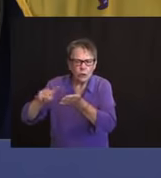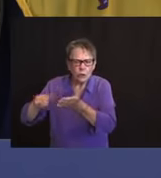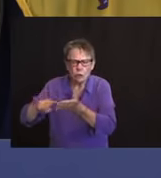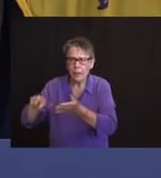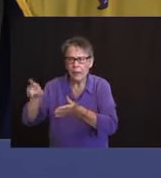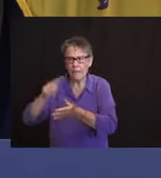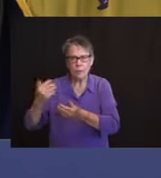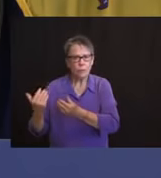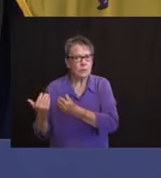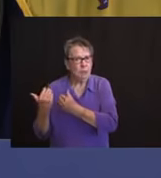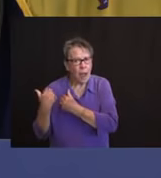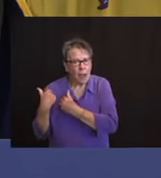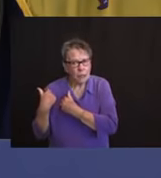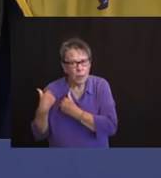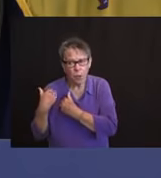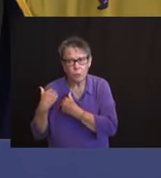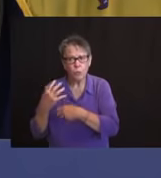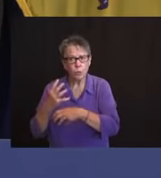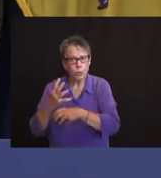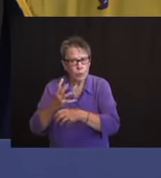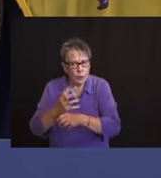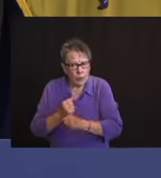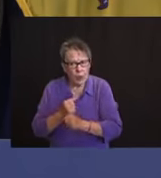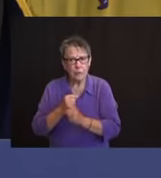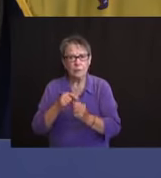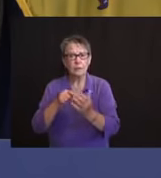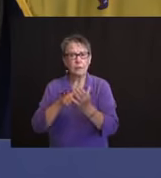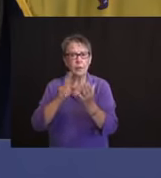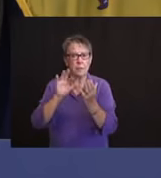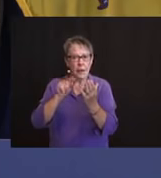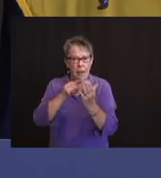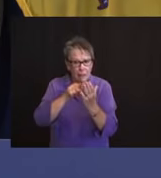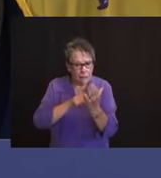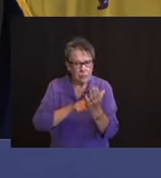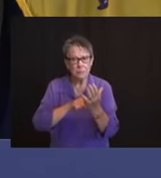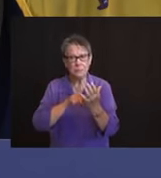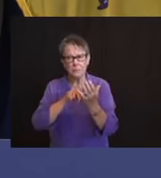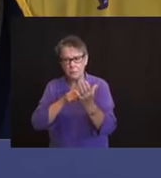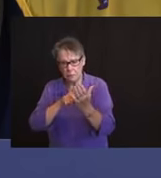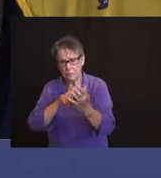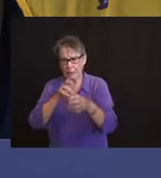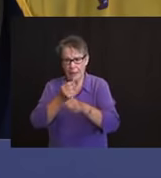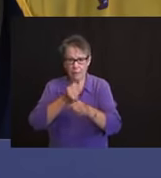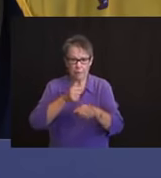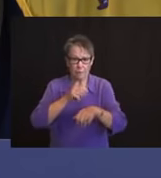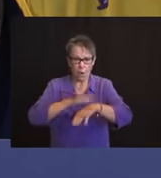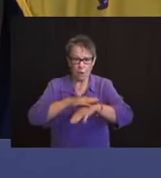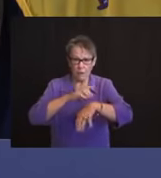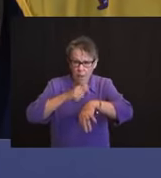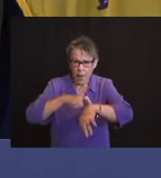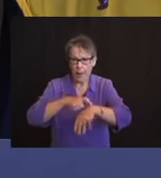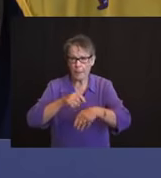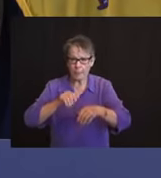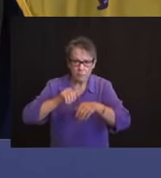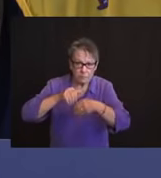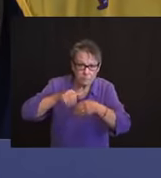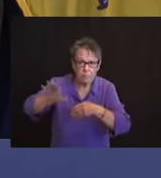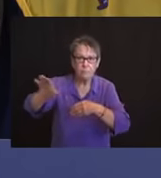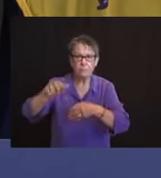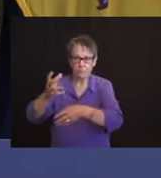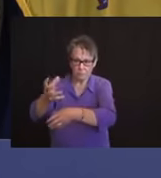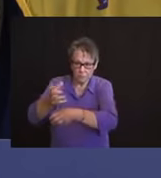the ballots out and get them out efficiently and proper timing. But there's also a political